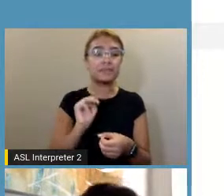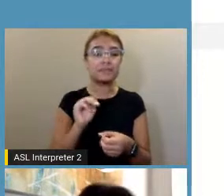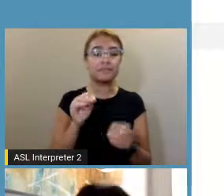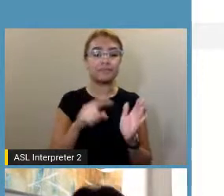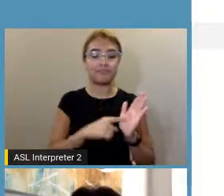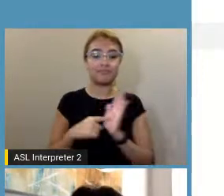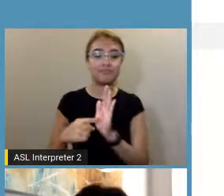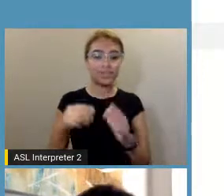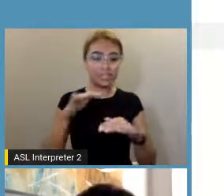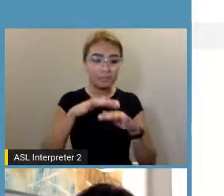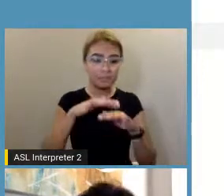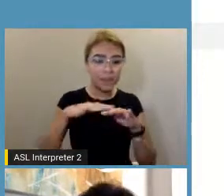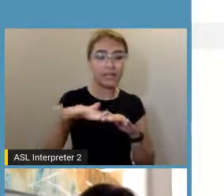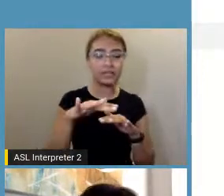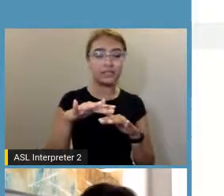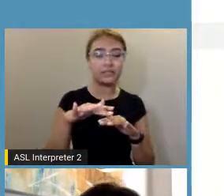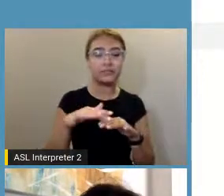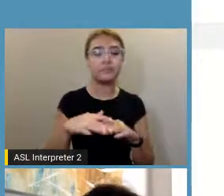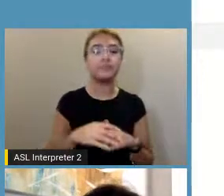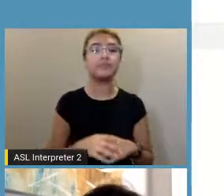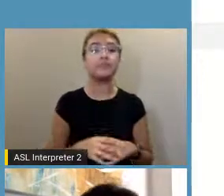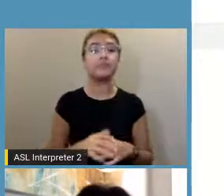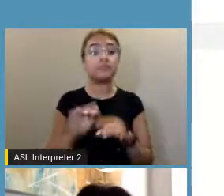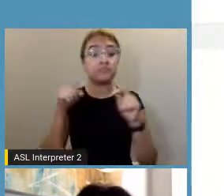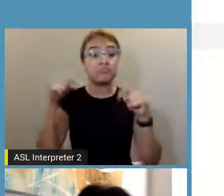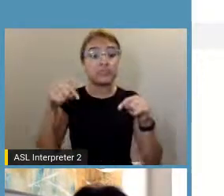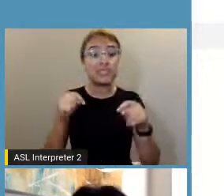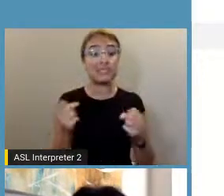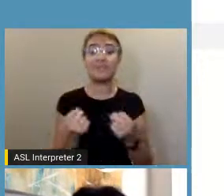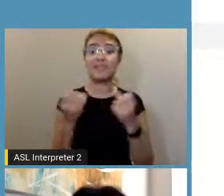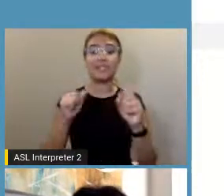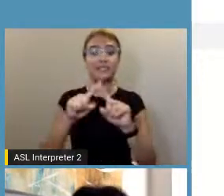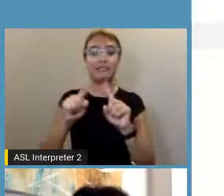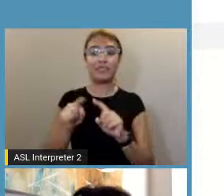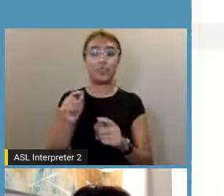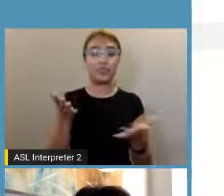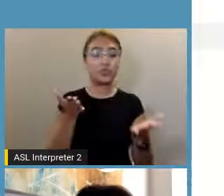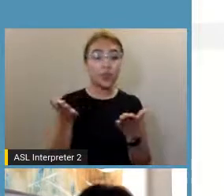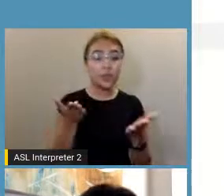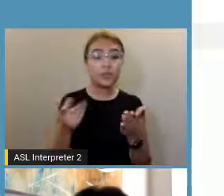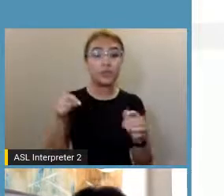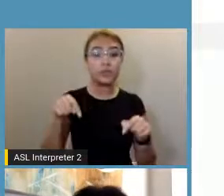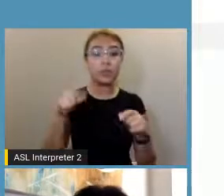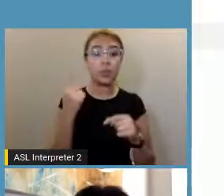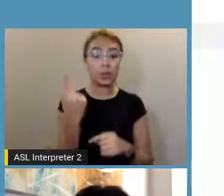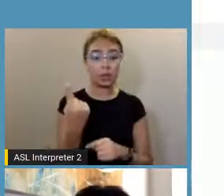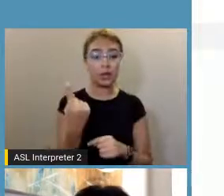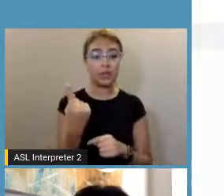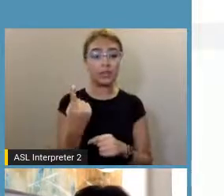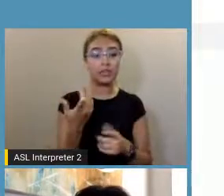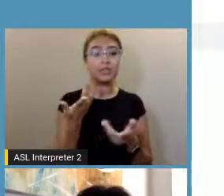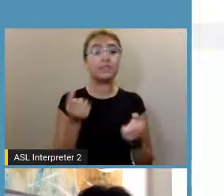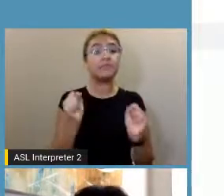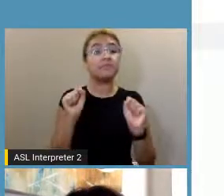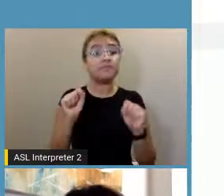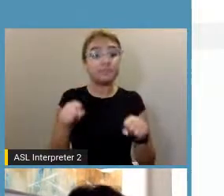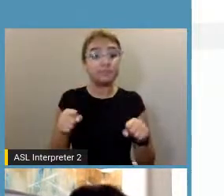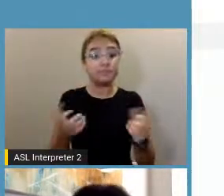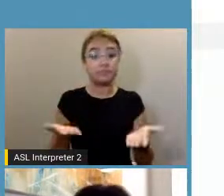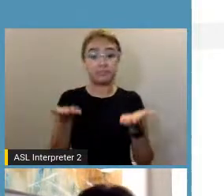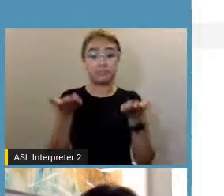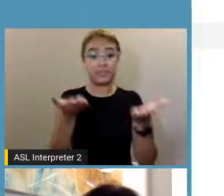sorry. In this case, there's many services. This is one exhibit, and what they do is that they give you a